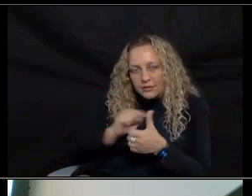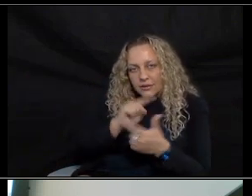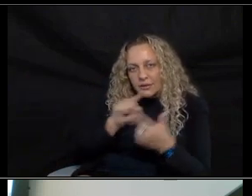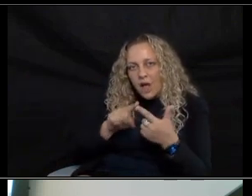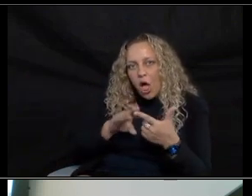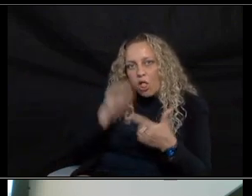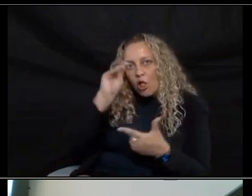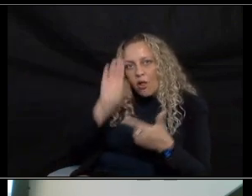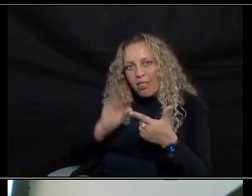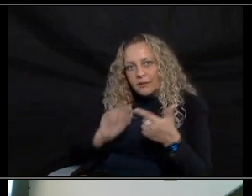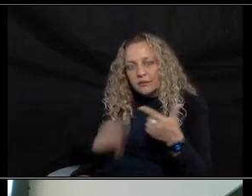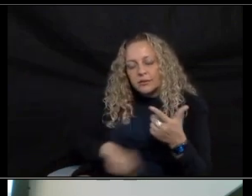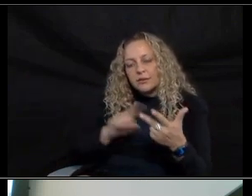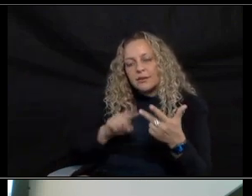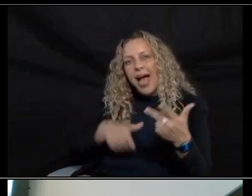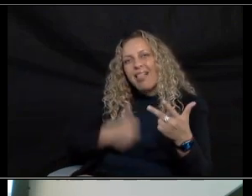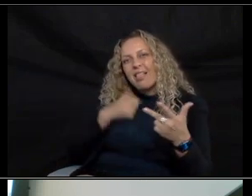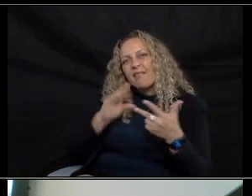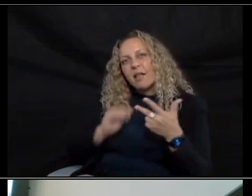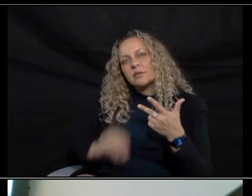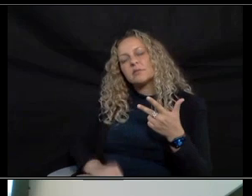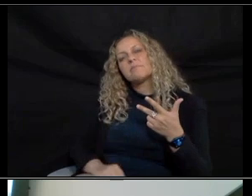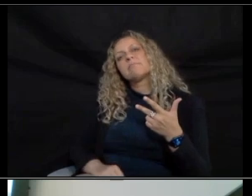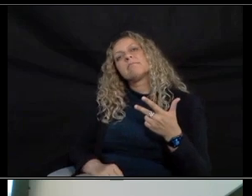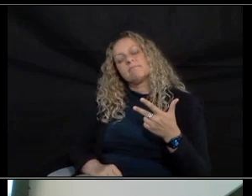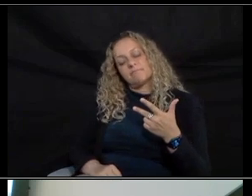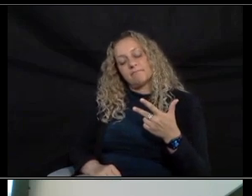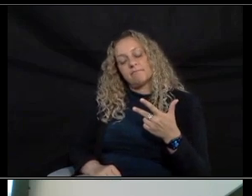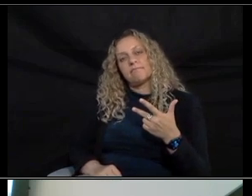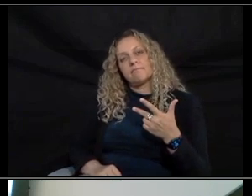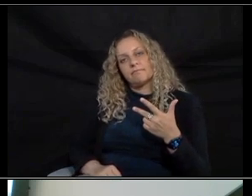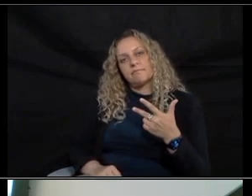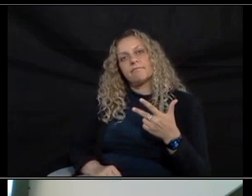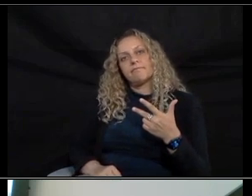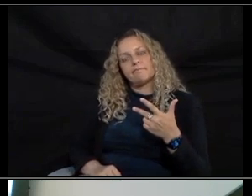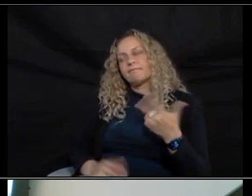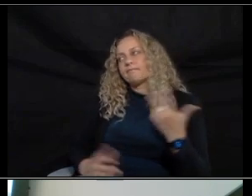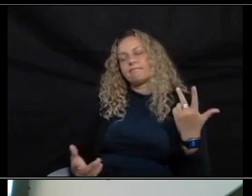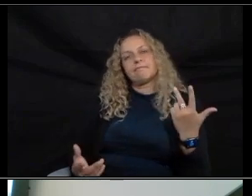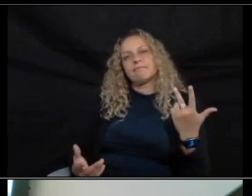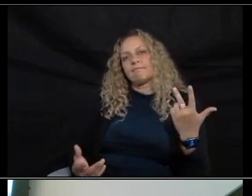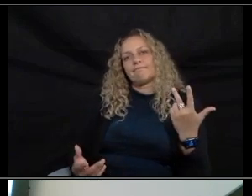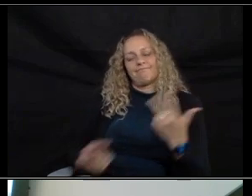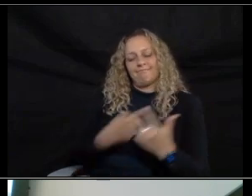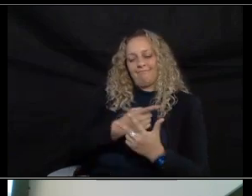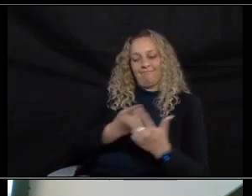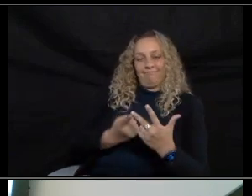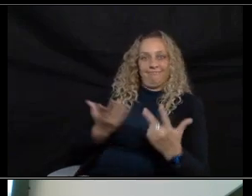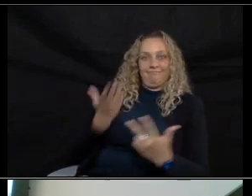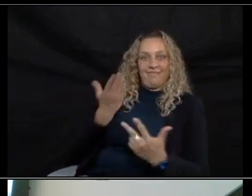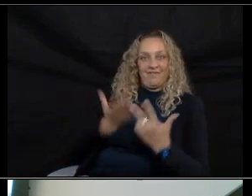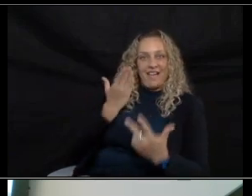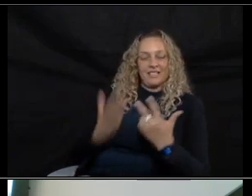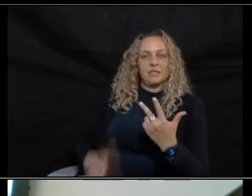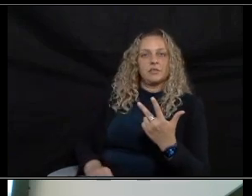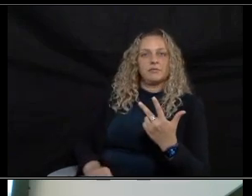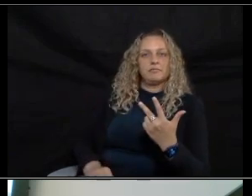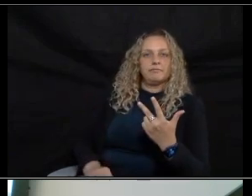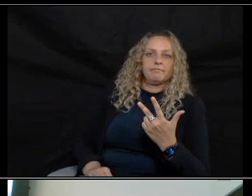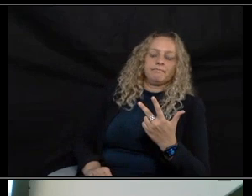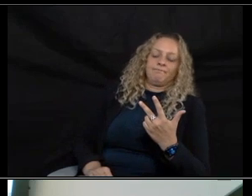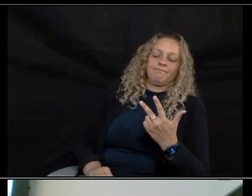learn less, and live less. There's simply no way around those, what John Adams would call